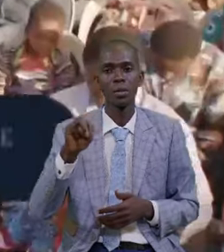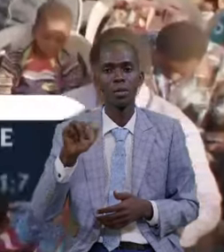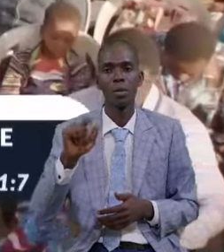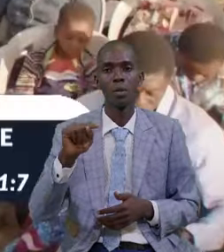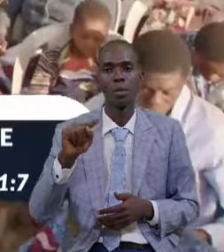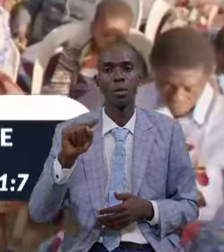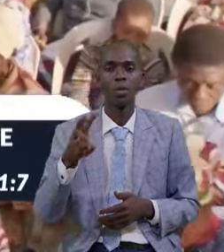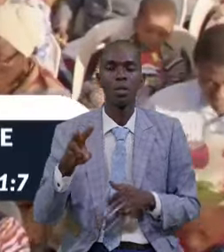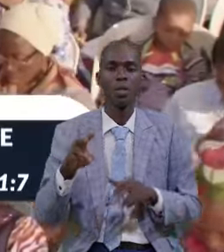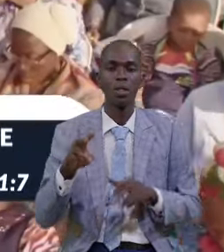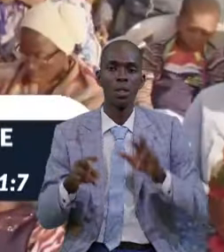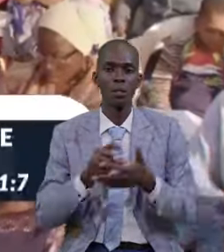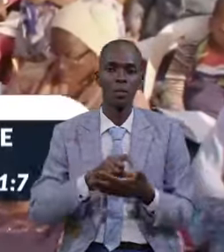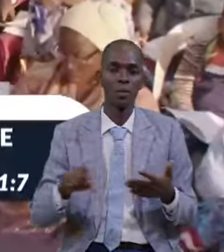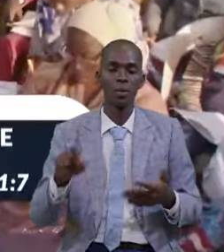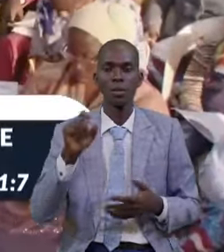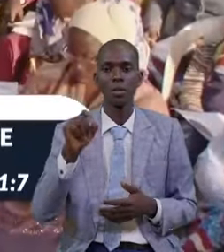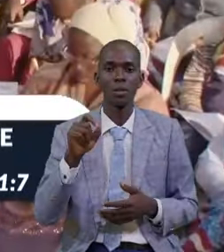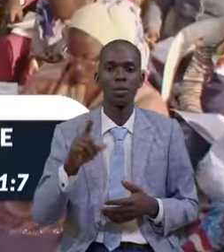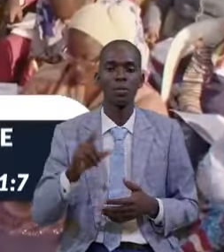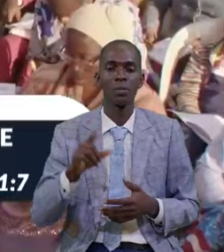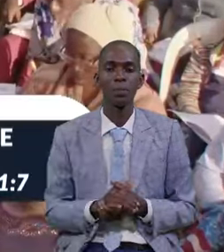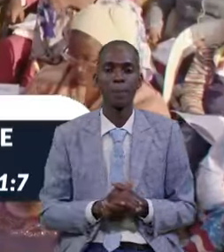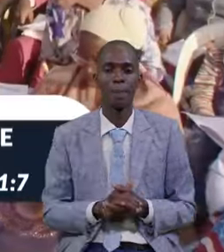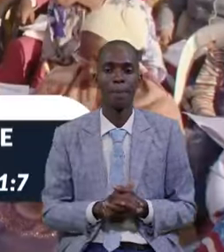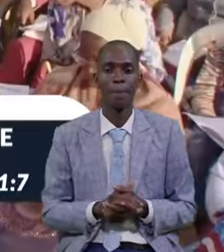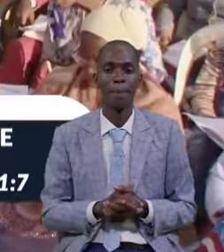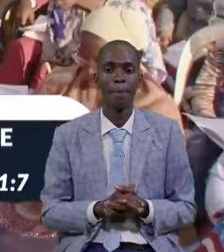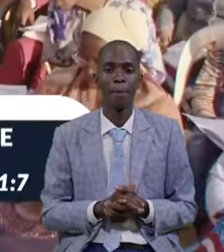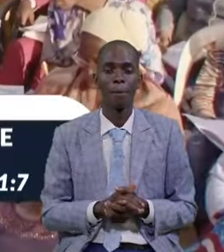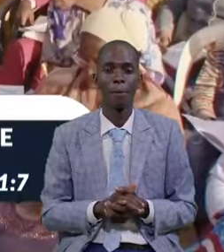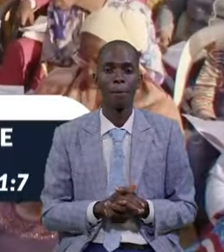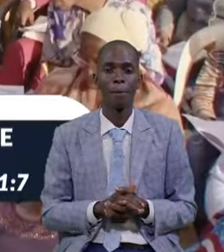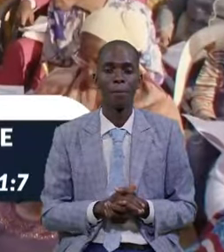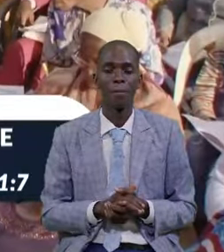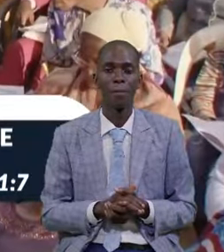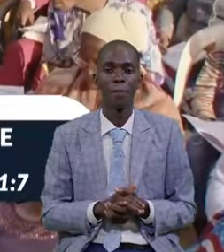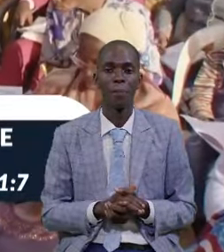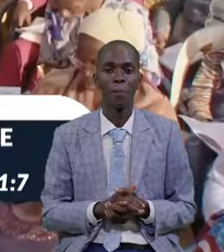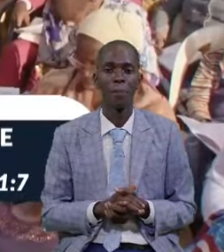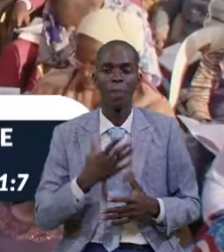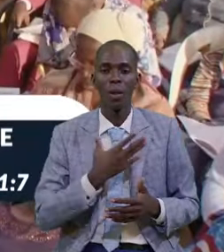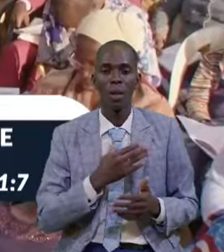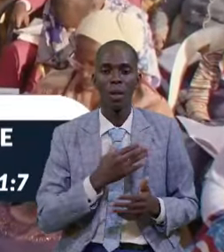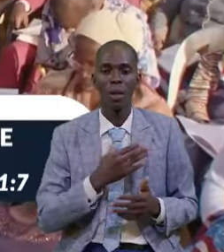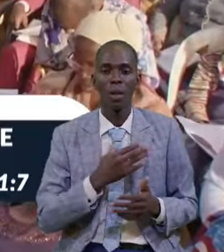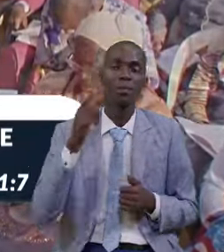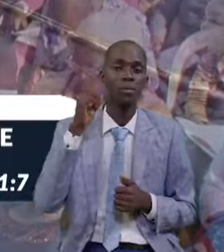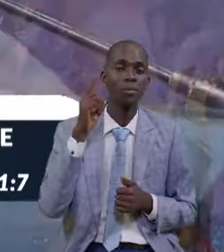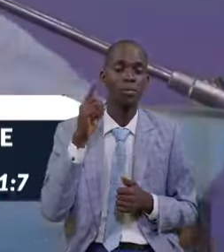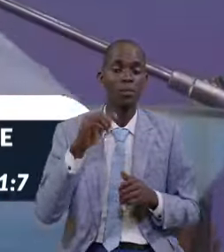chapter 3, verse 11. I indeed baptize you with